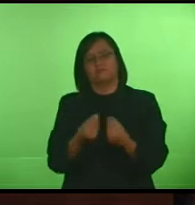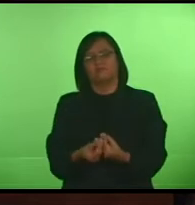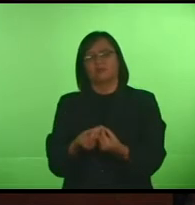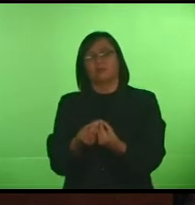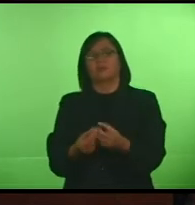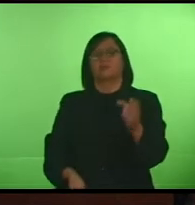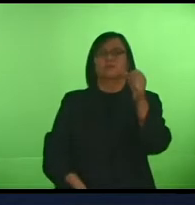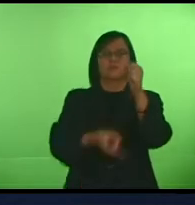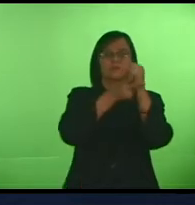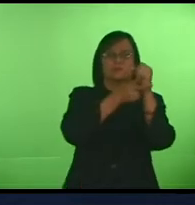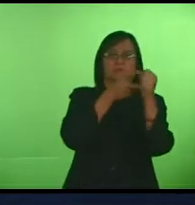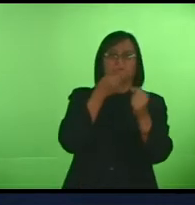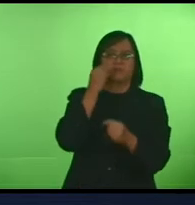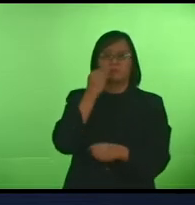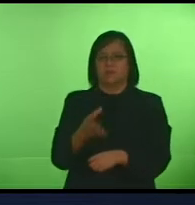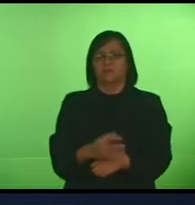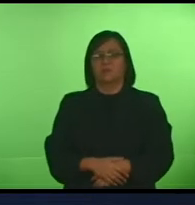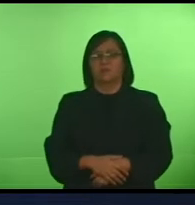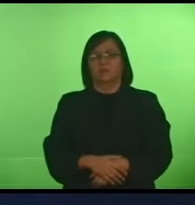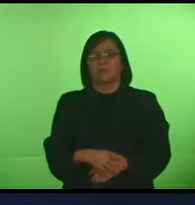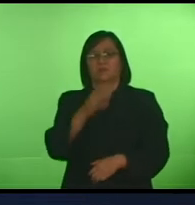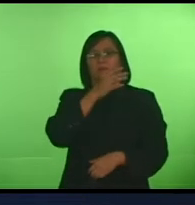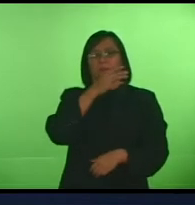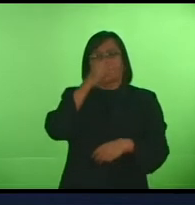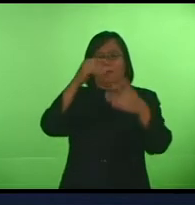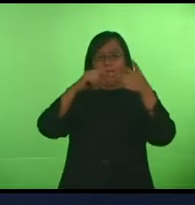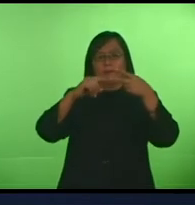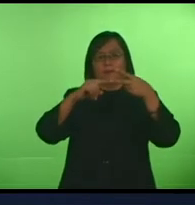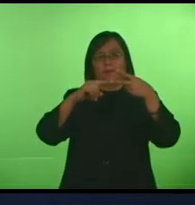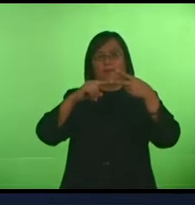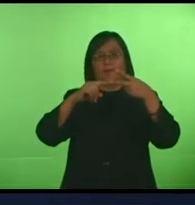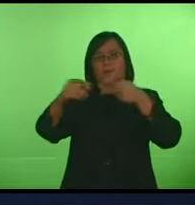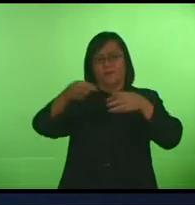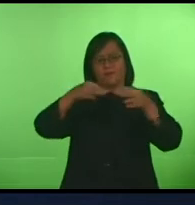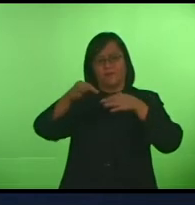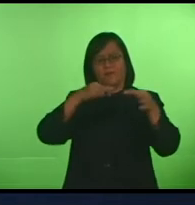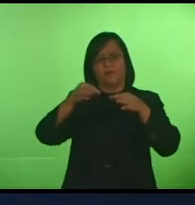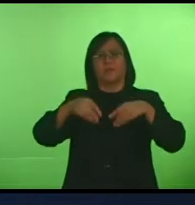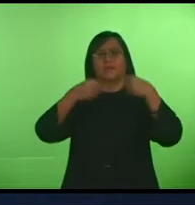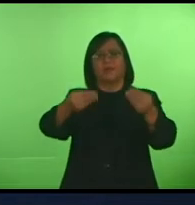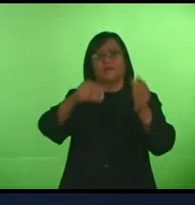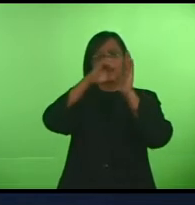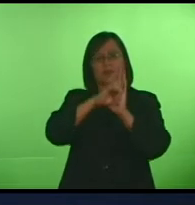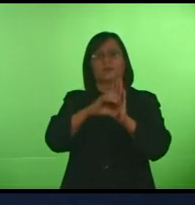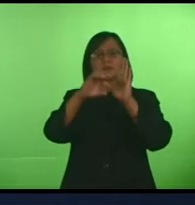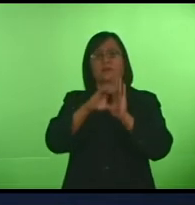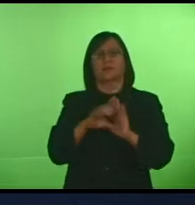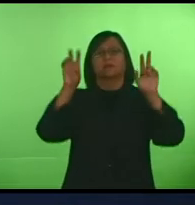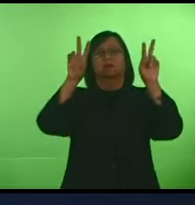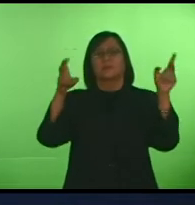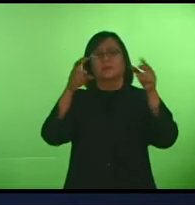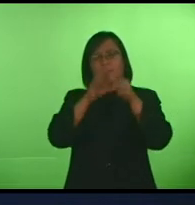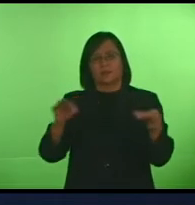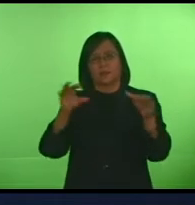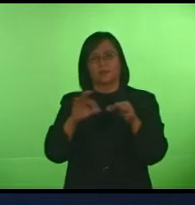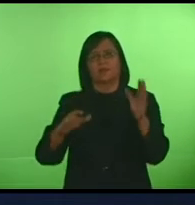one will be, you define and give examples of the topic sentence. Technology has made it